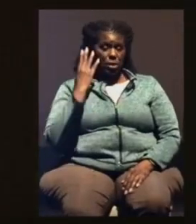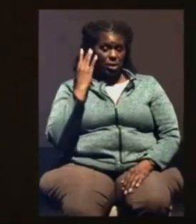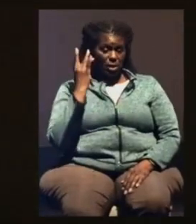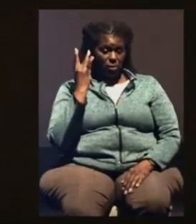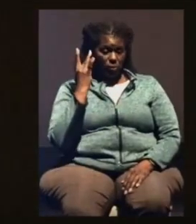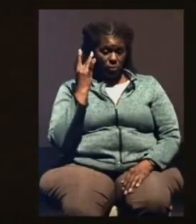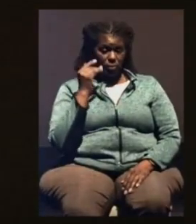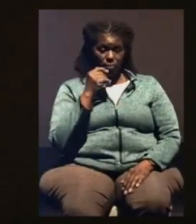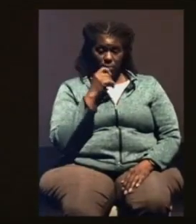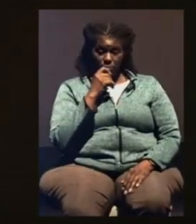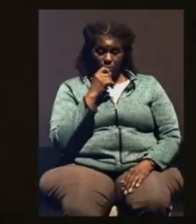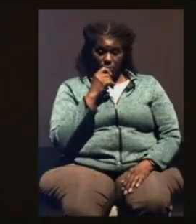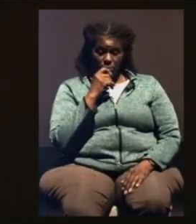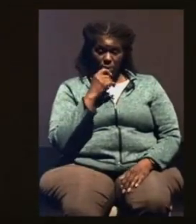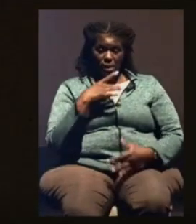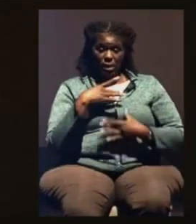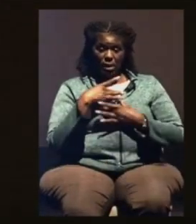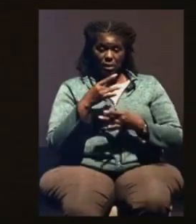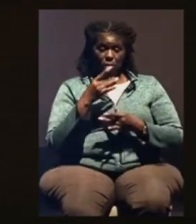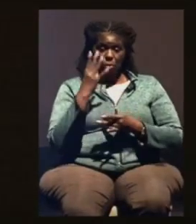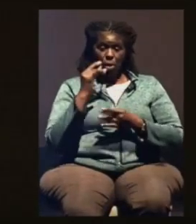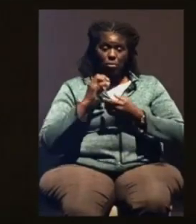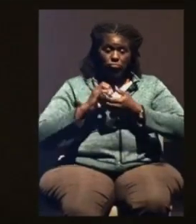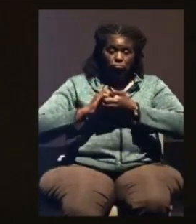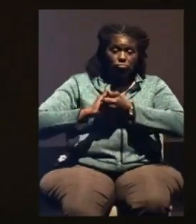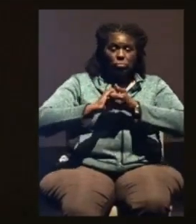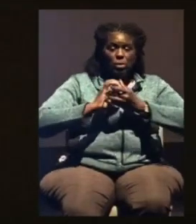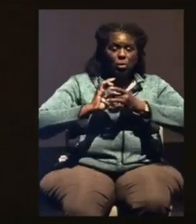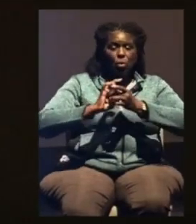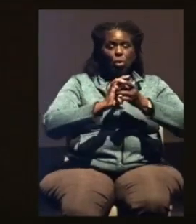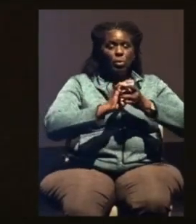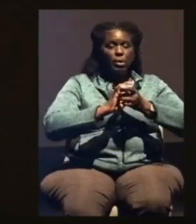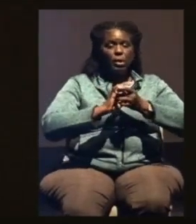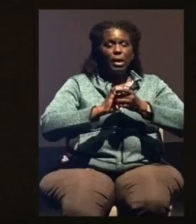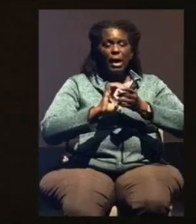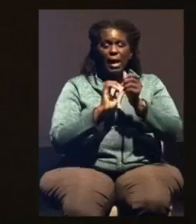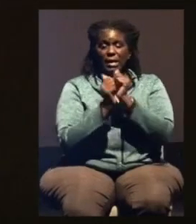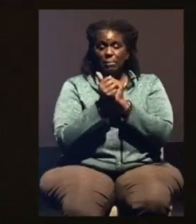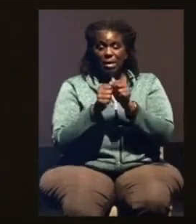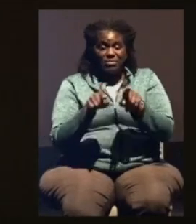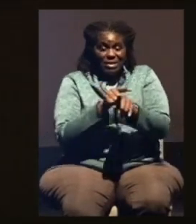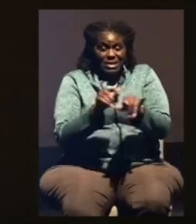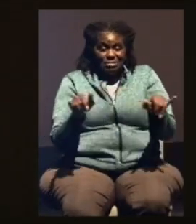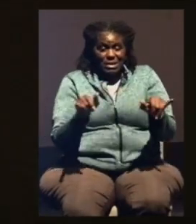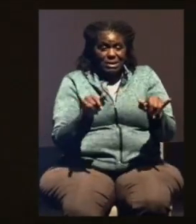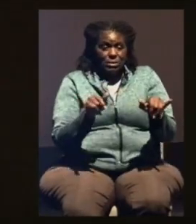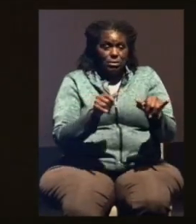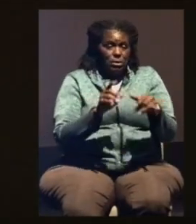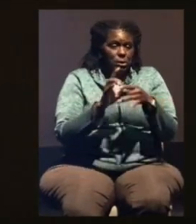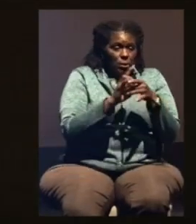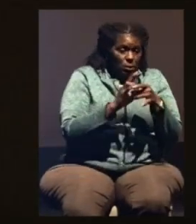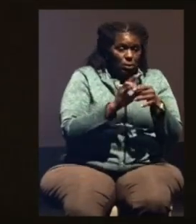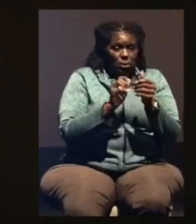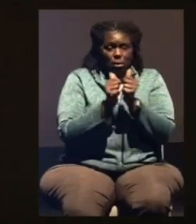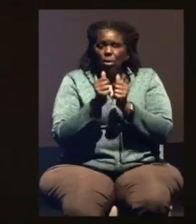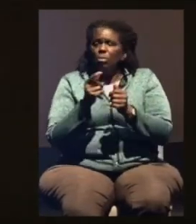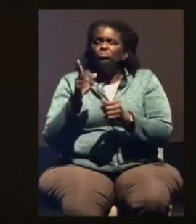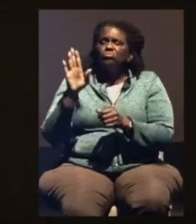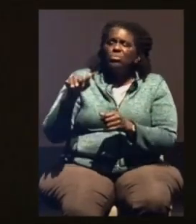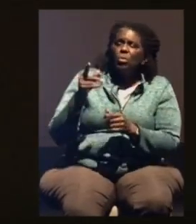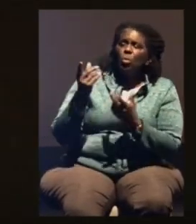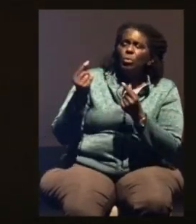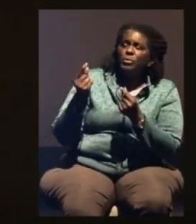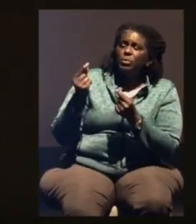currently. And it's interesting because it's cooperative and competitive, wouldn't you say? Like, mm-hmm. you know, so we want to know what are they doing. We